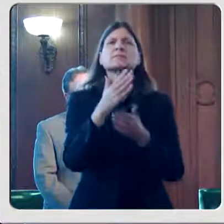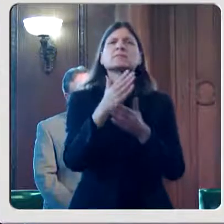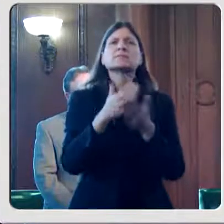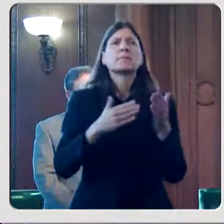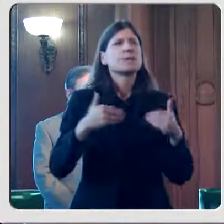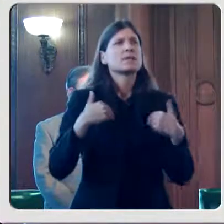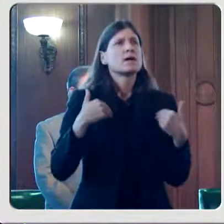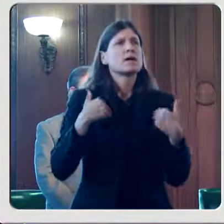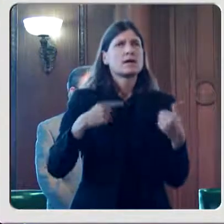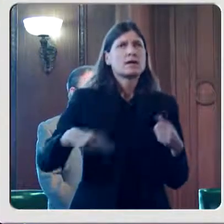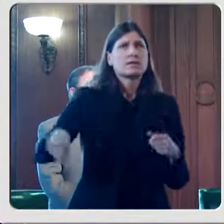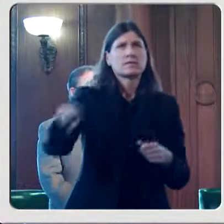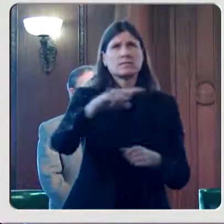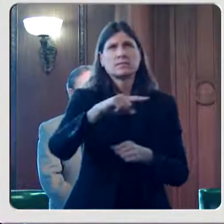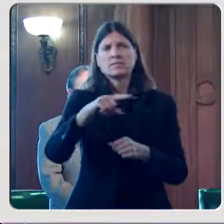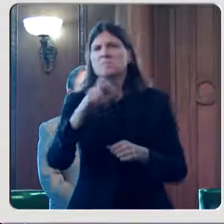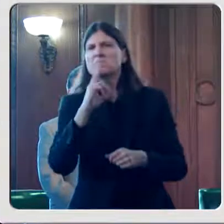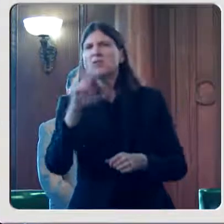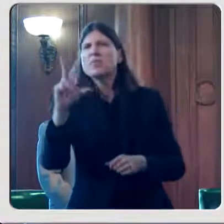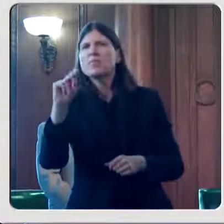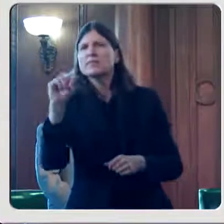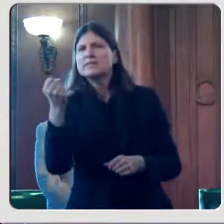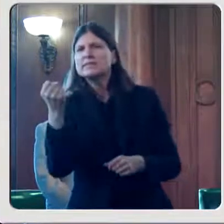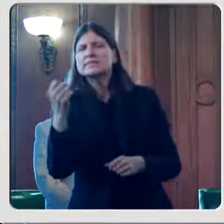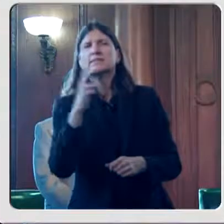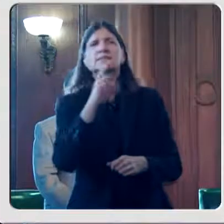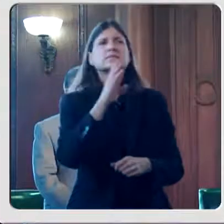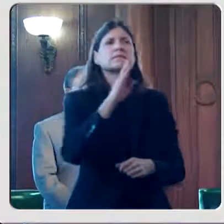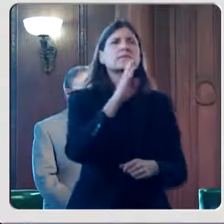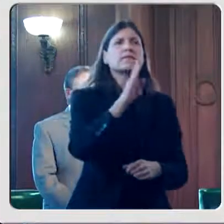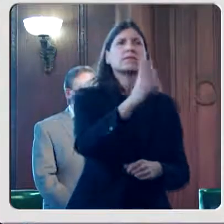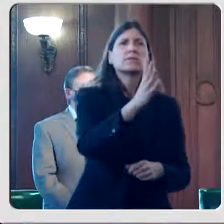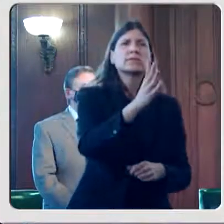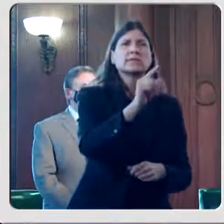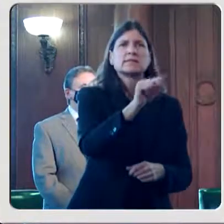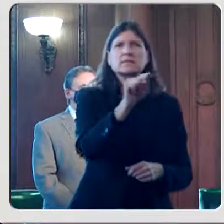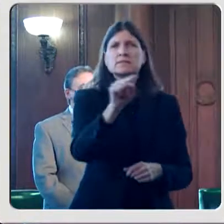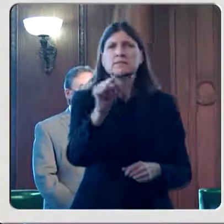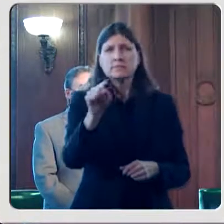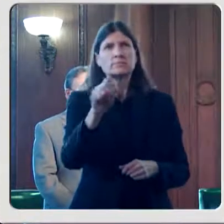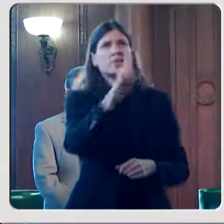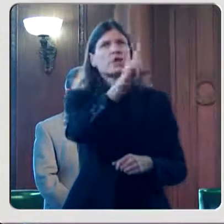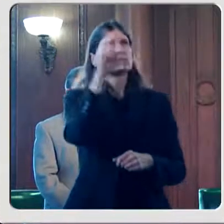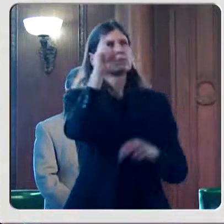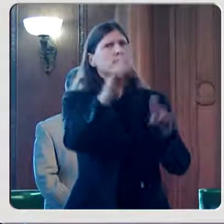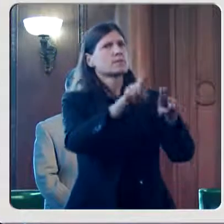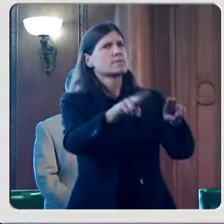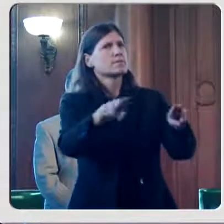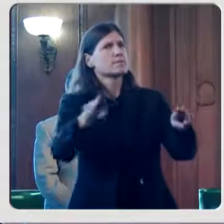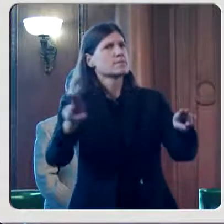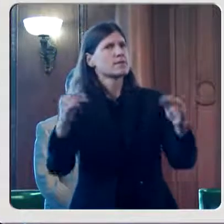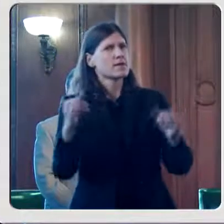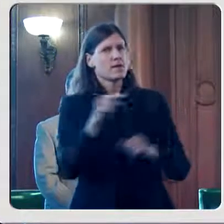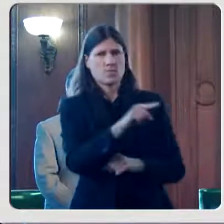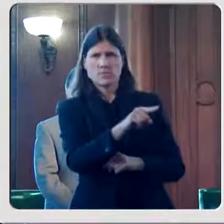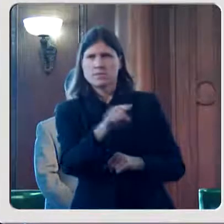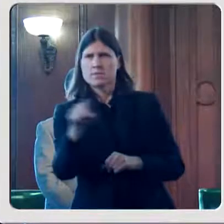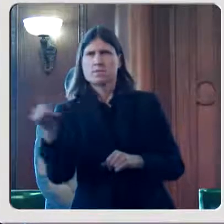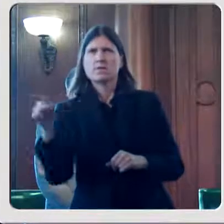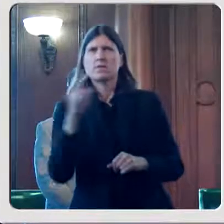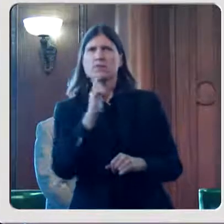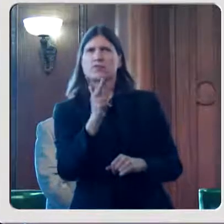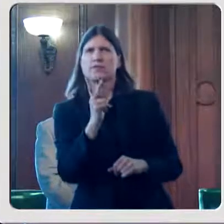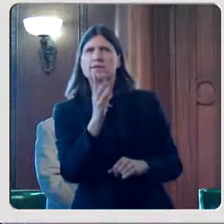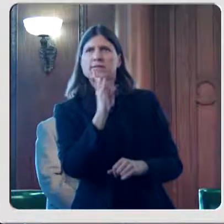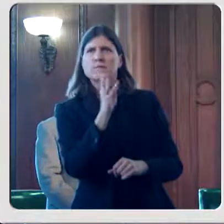groups, 30s, 40s, 50s. All that has changed. I don't think the absolute numbers of those younger people has gone up. I think all